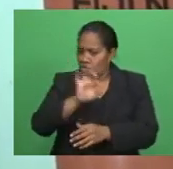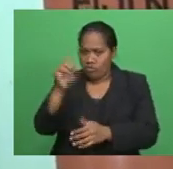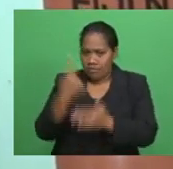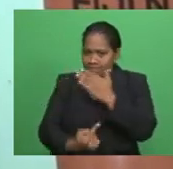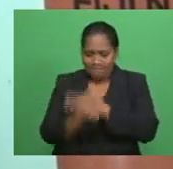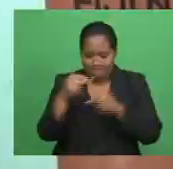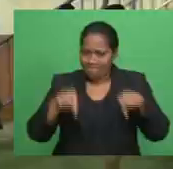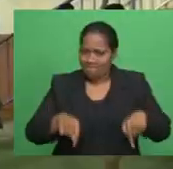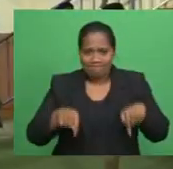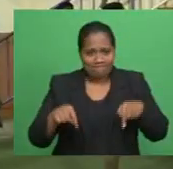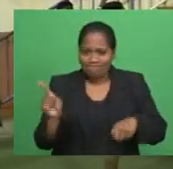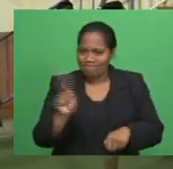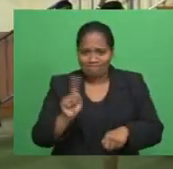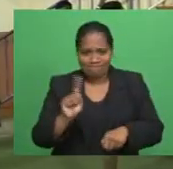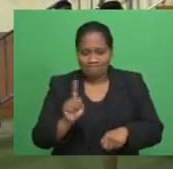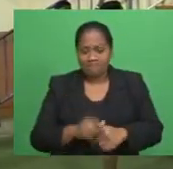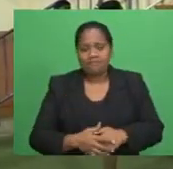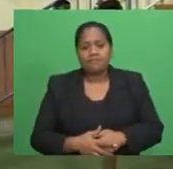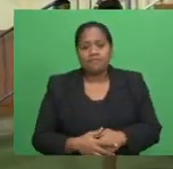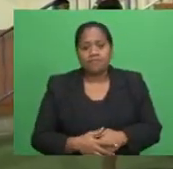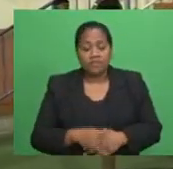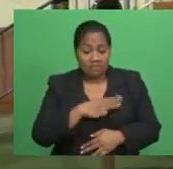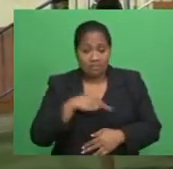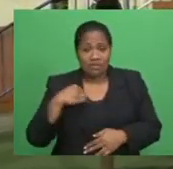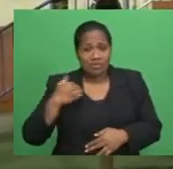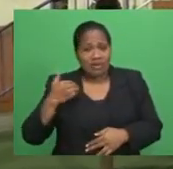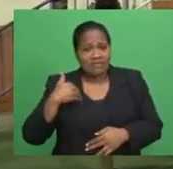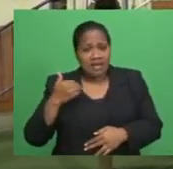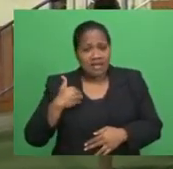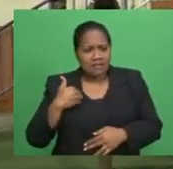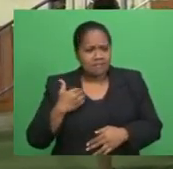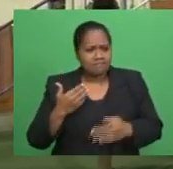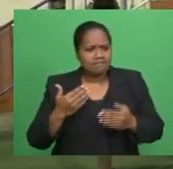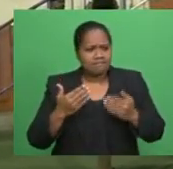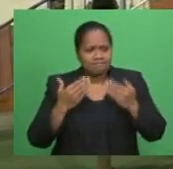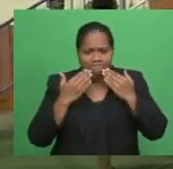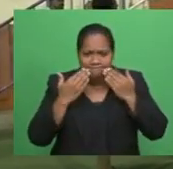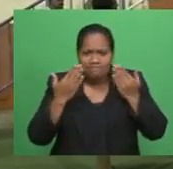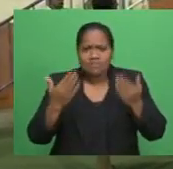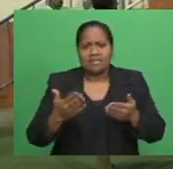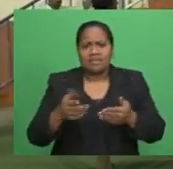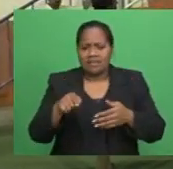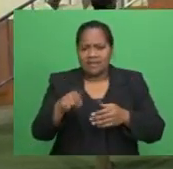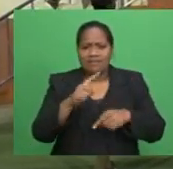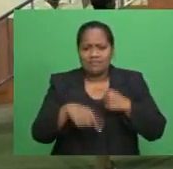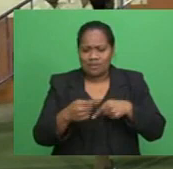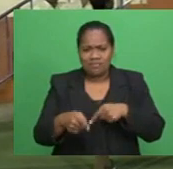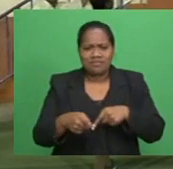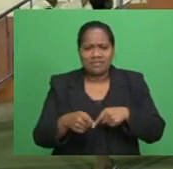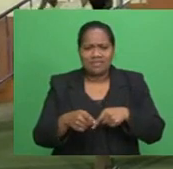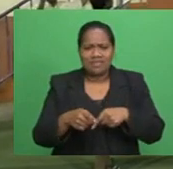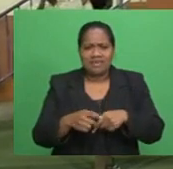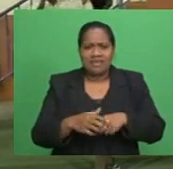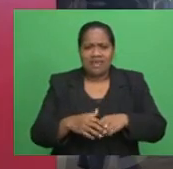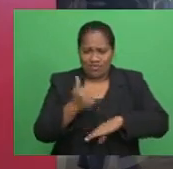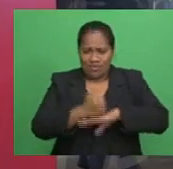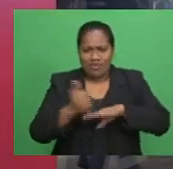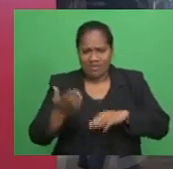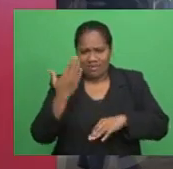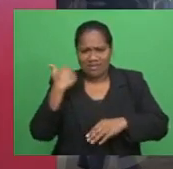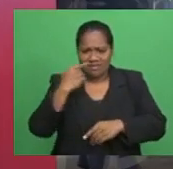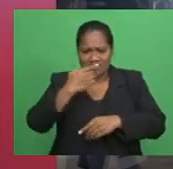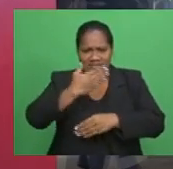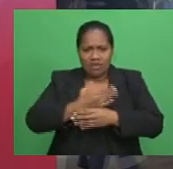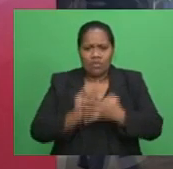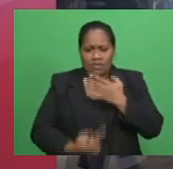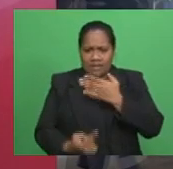more bubbles. The Ministry of Health acknowledges the reaction of relevant authorities last night as physical distancing was not followed. I'd like to